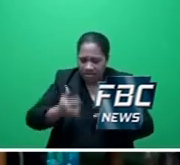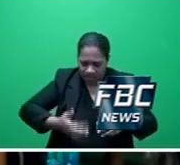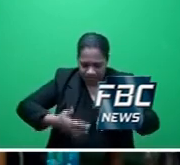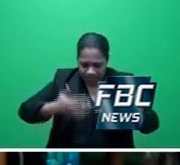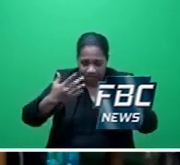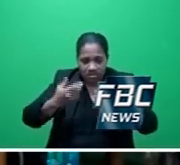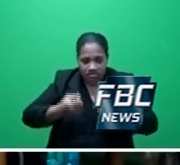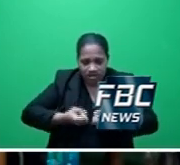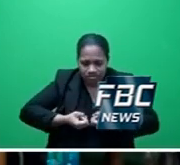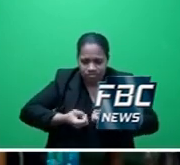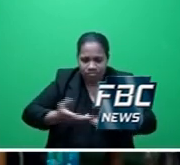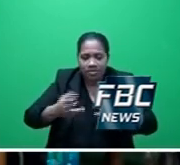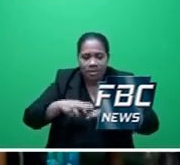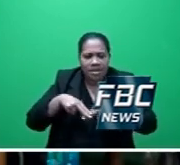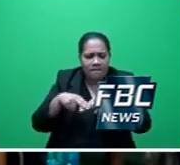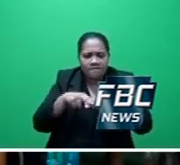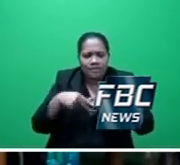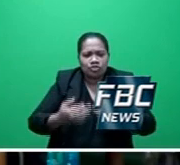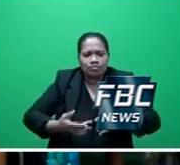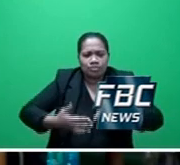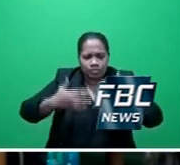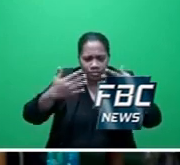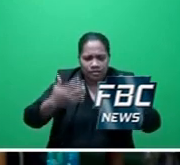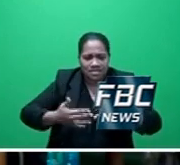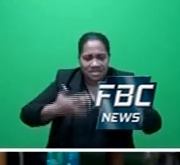Statistics estimated the